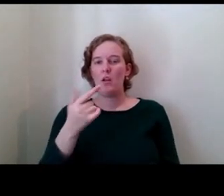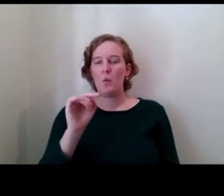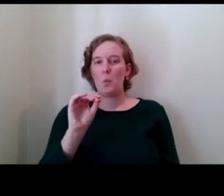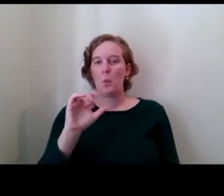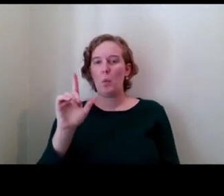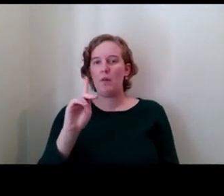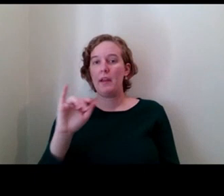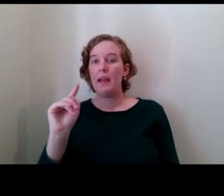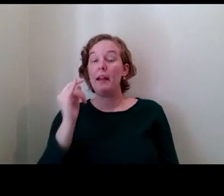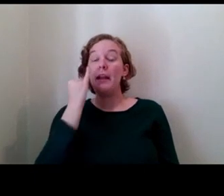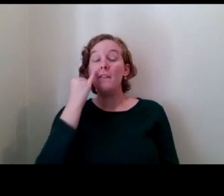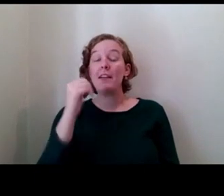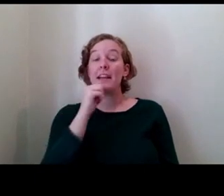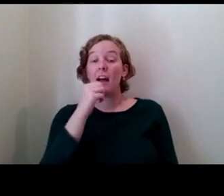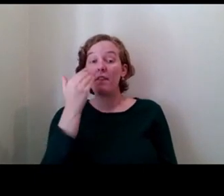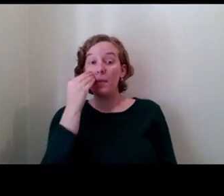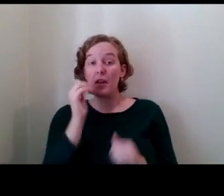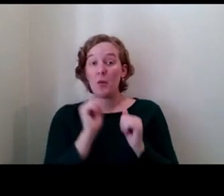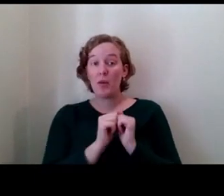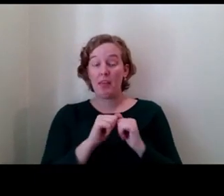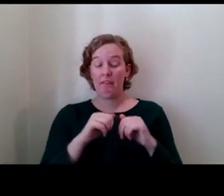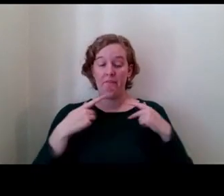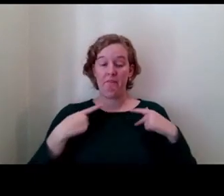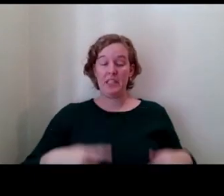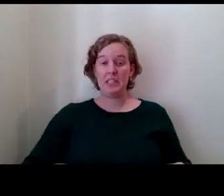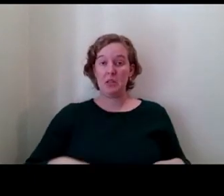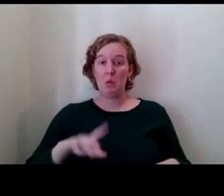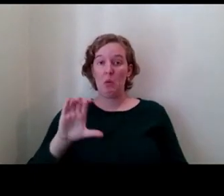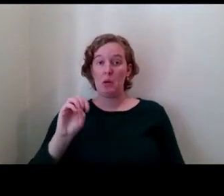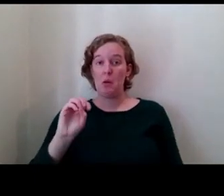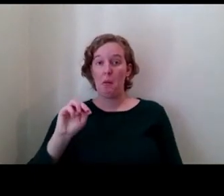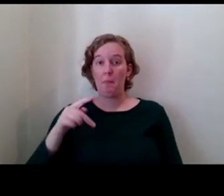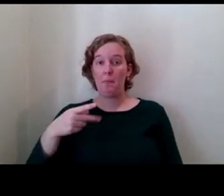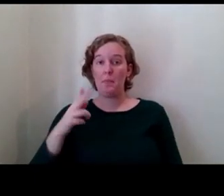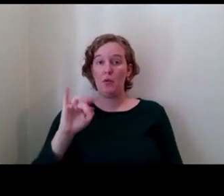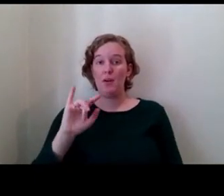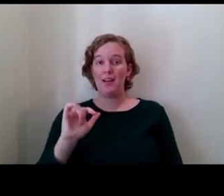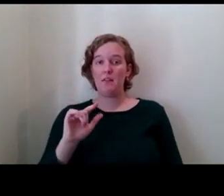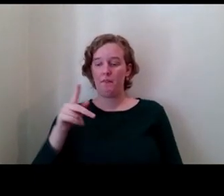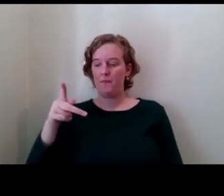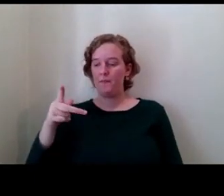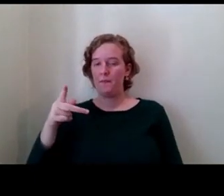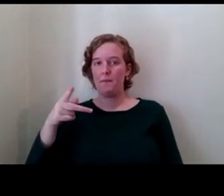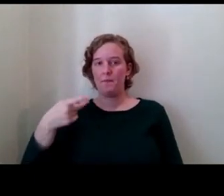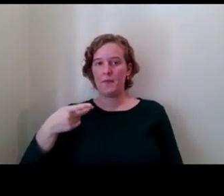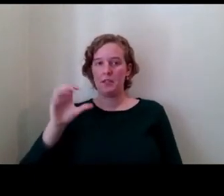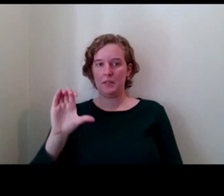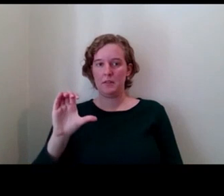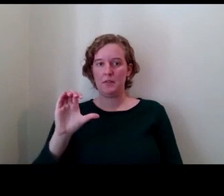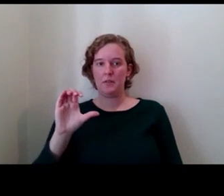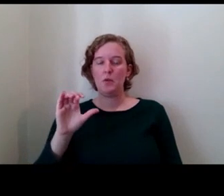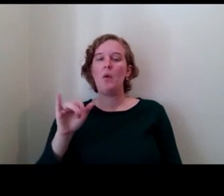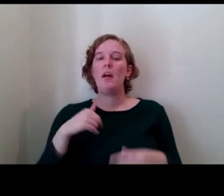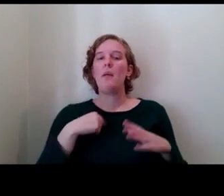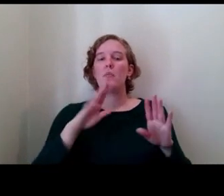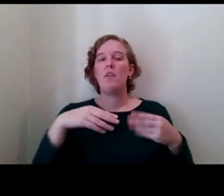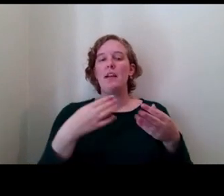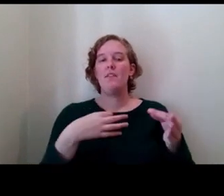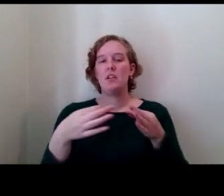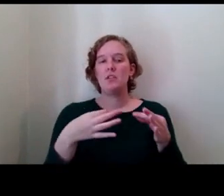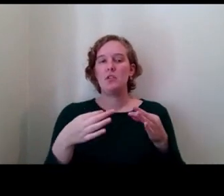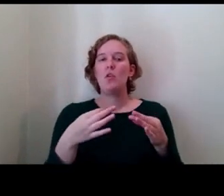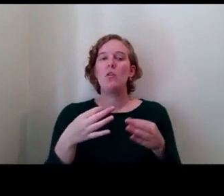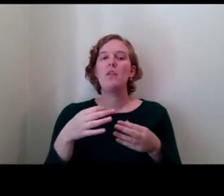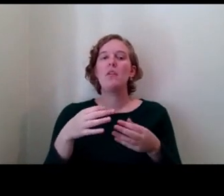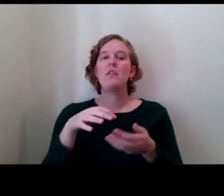those of you not familiar with the term physical computing, I put a definition here on the slide, combining software and hardware